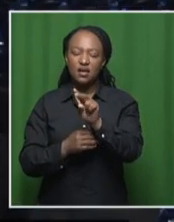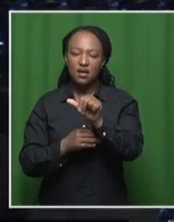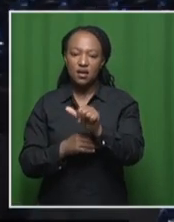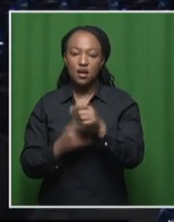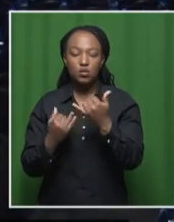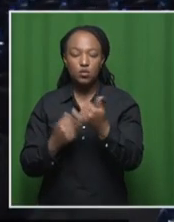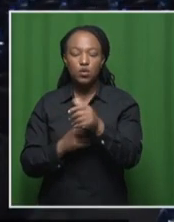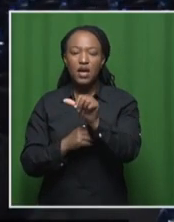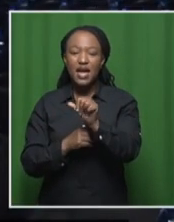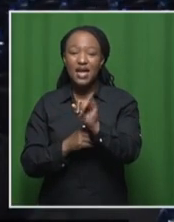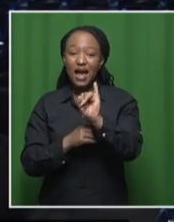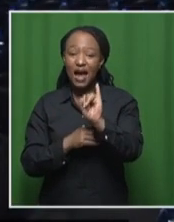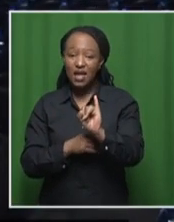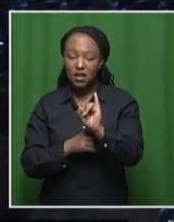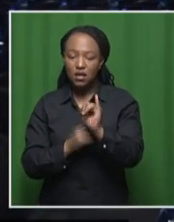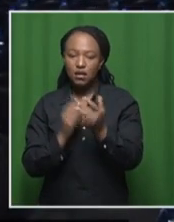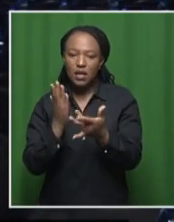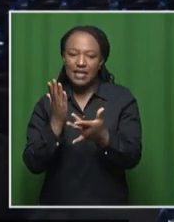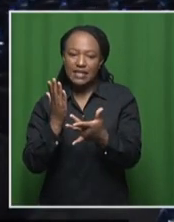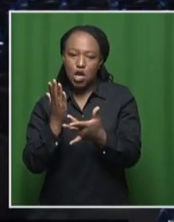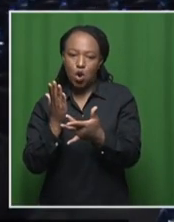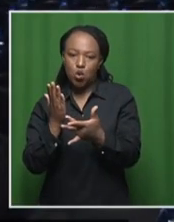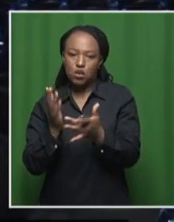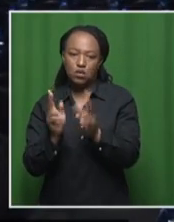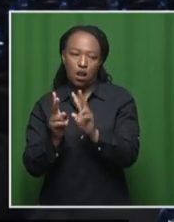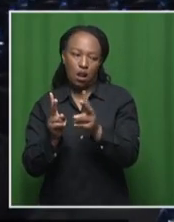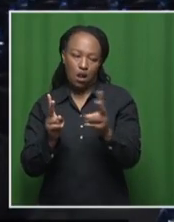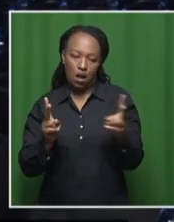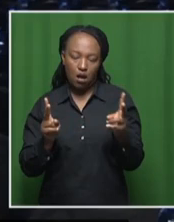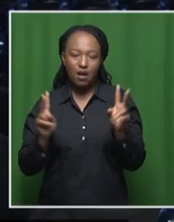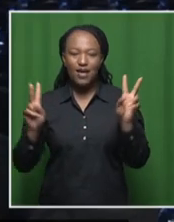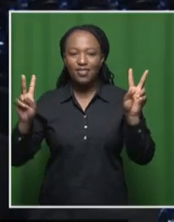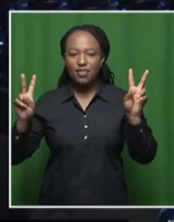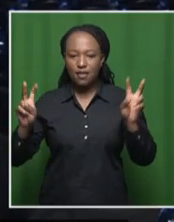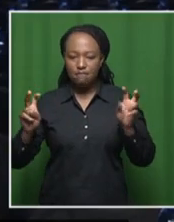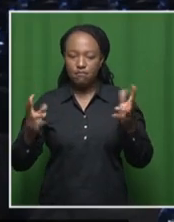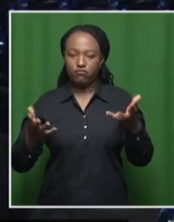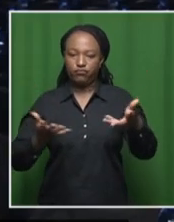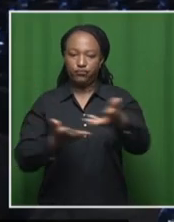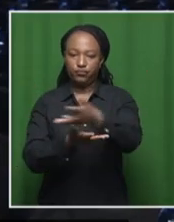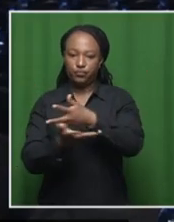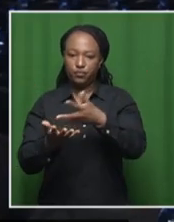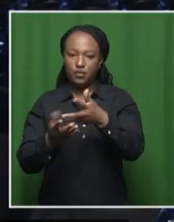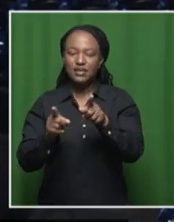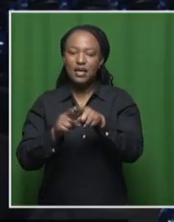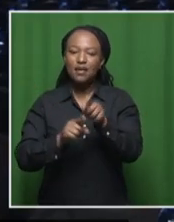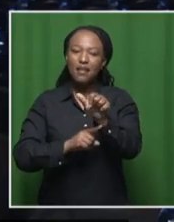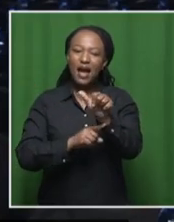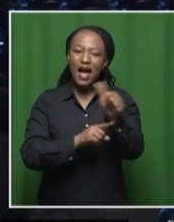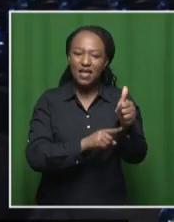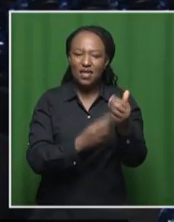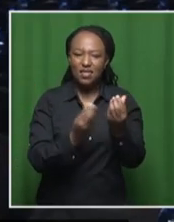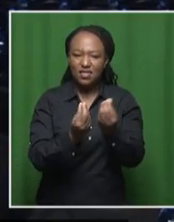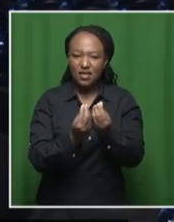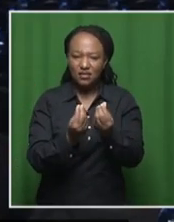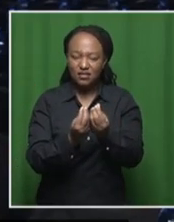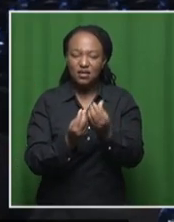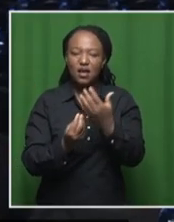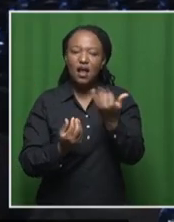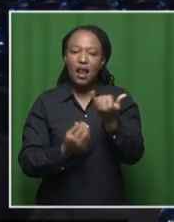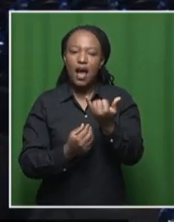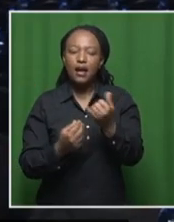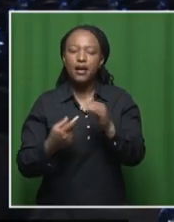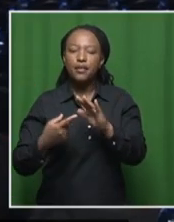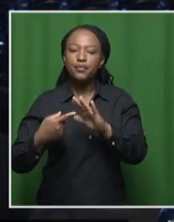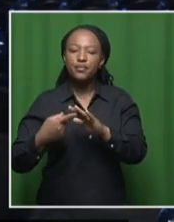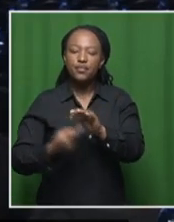intelligence remains the key theme, but of course, other subjects are going to be discussed. There's going to be a close look at what they call data and insights.